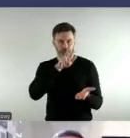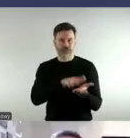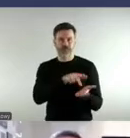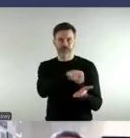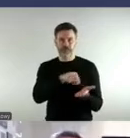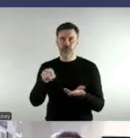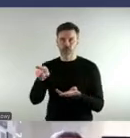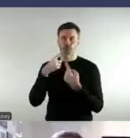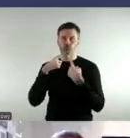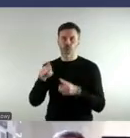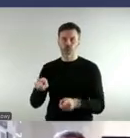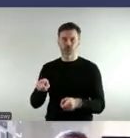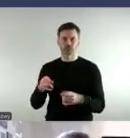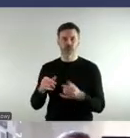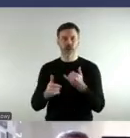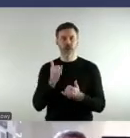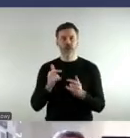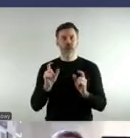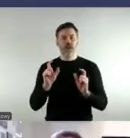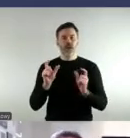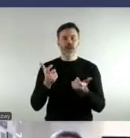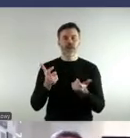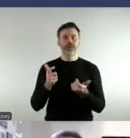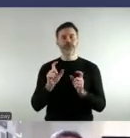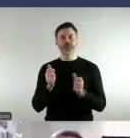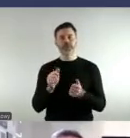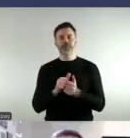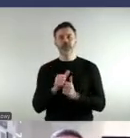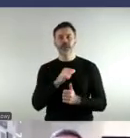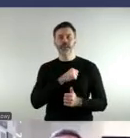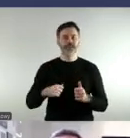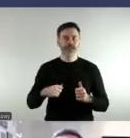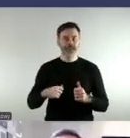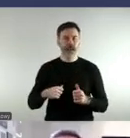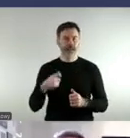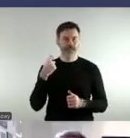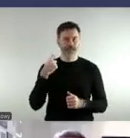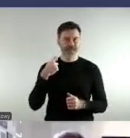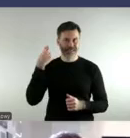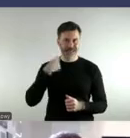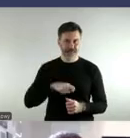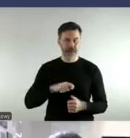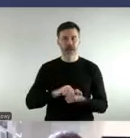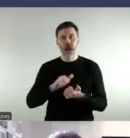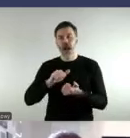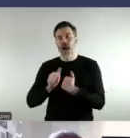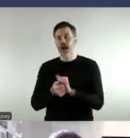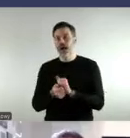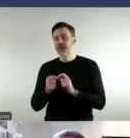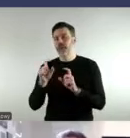death, especially in situations of suicides or accidents. Also, people who are